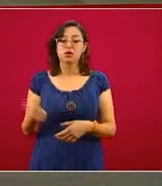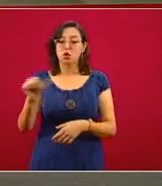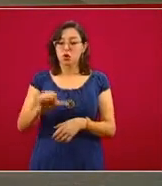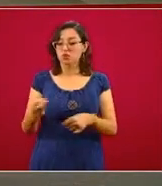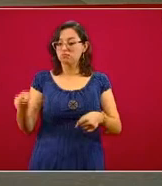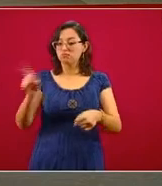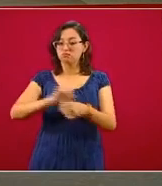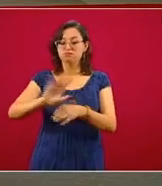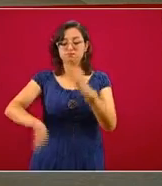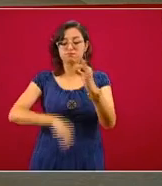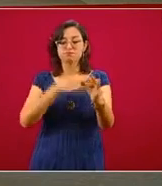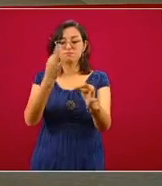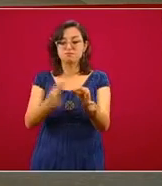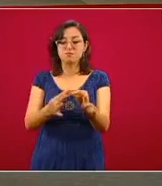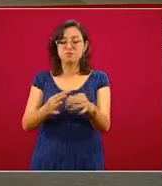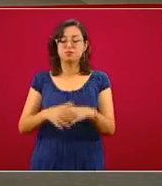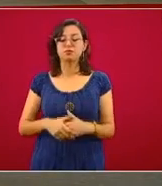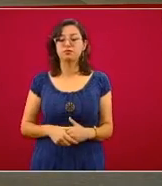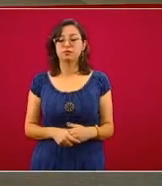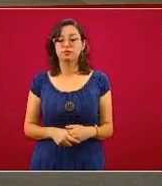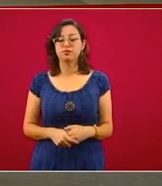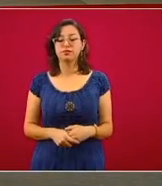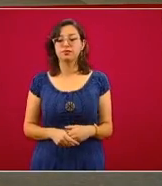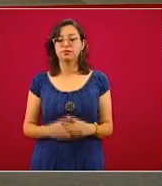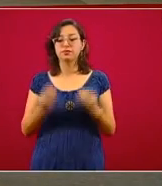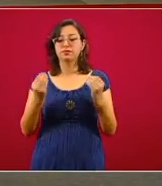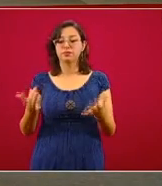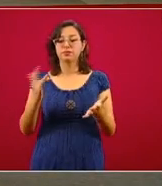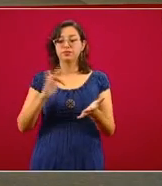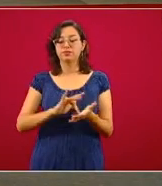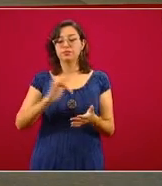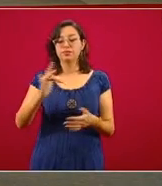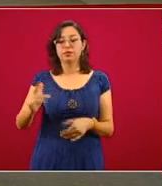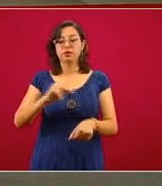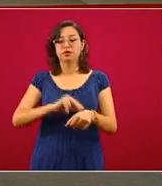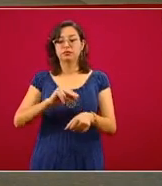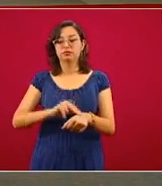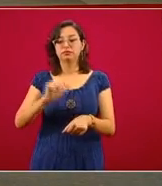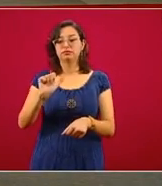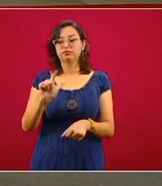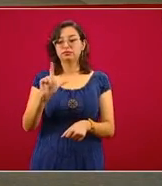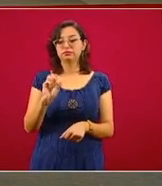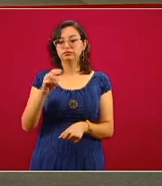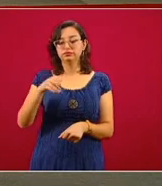the lowest availability. That would be my information for today.